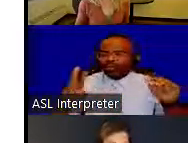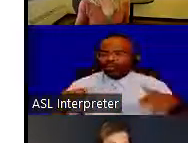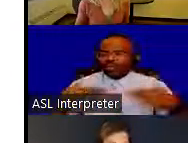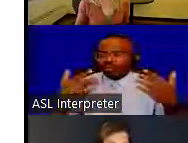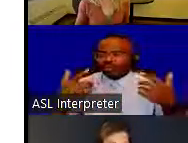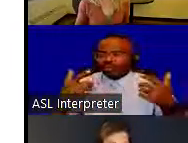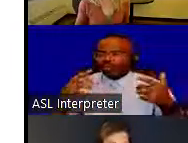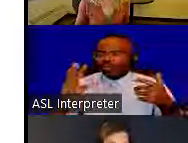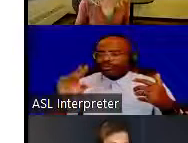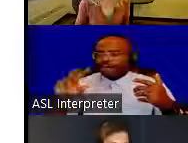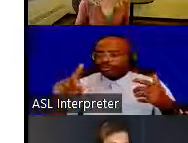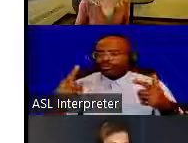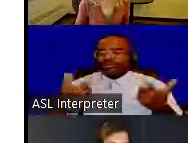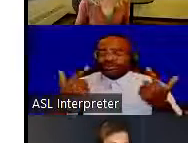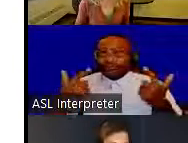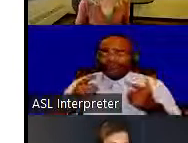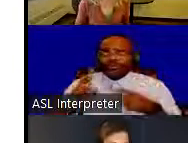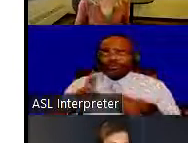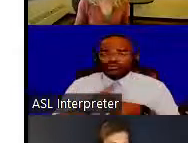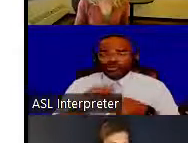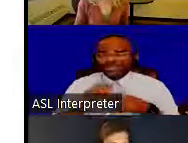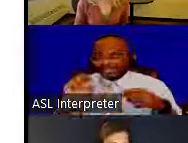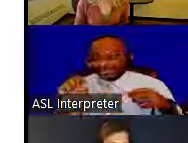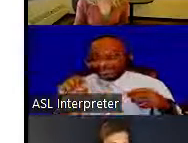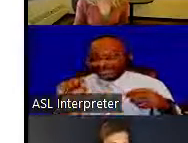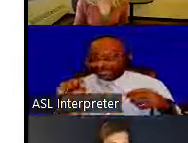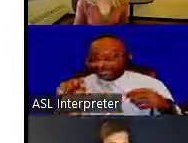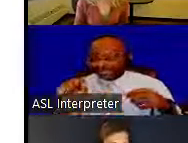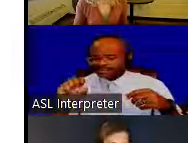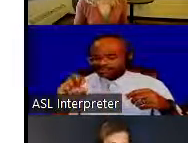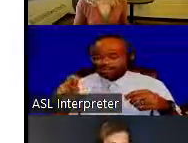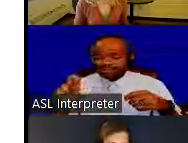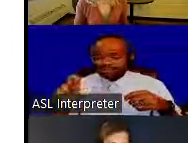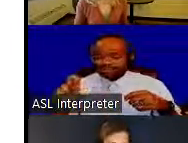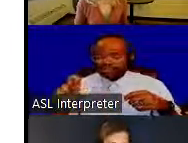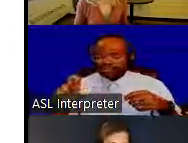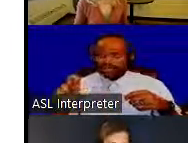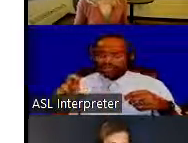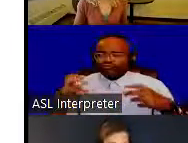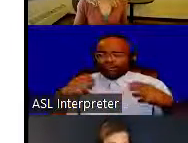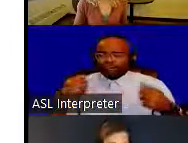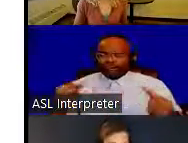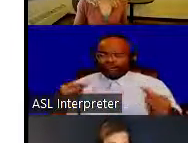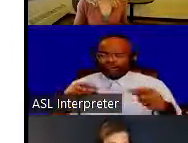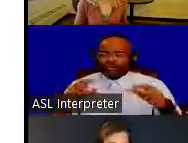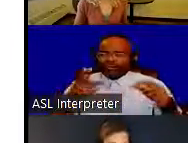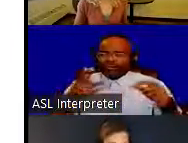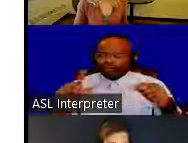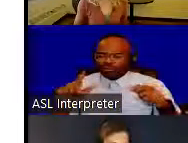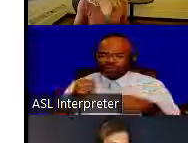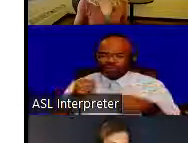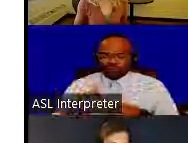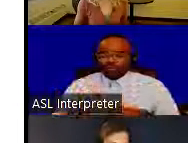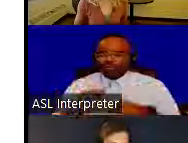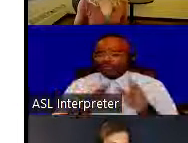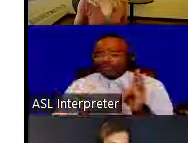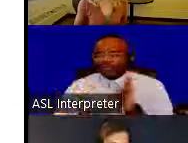tools like the SER restoration recovery wheel to help develop, monitor, and assess